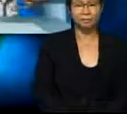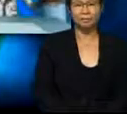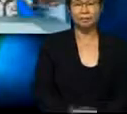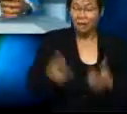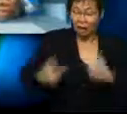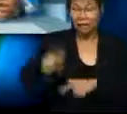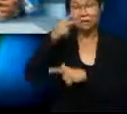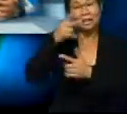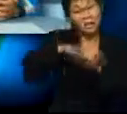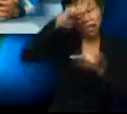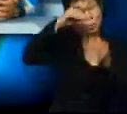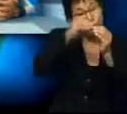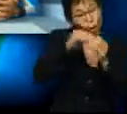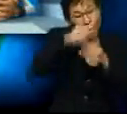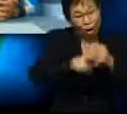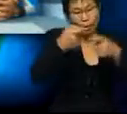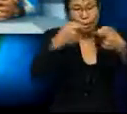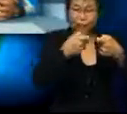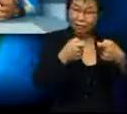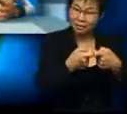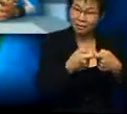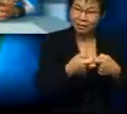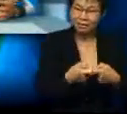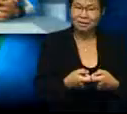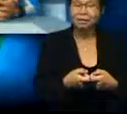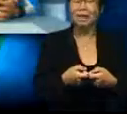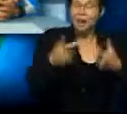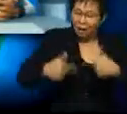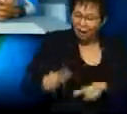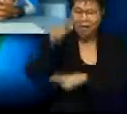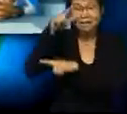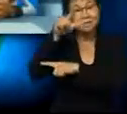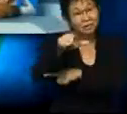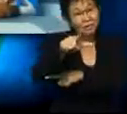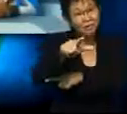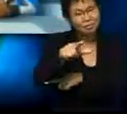Let's learn more about electricity. Let's see.